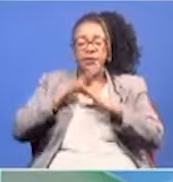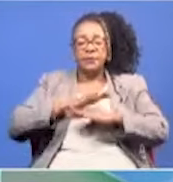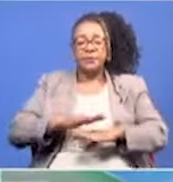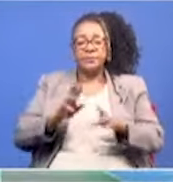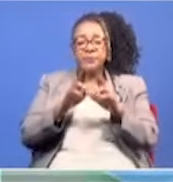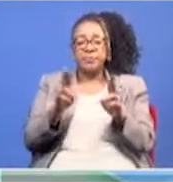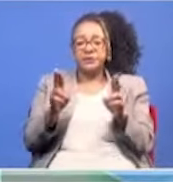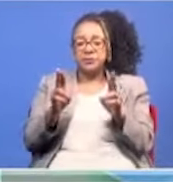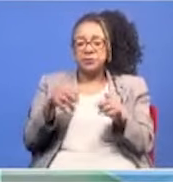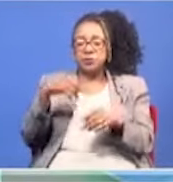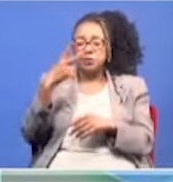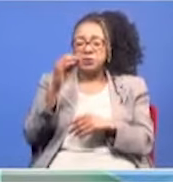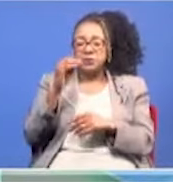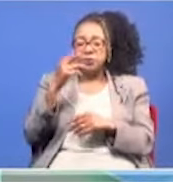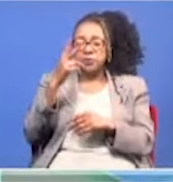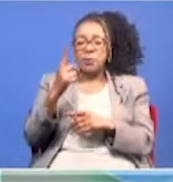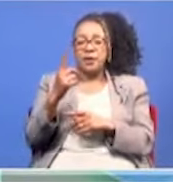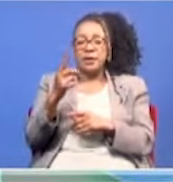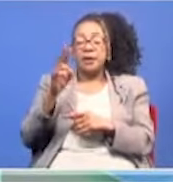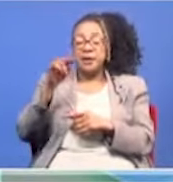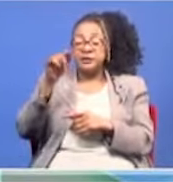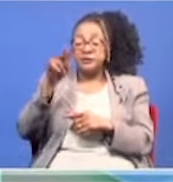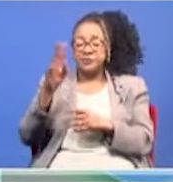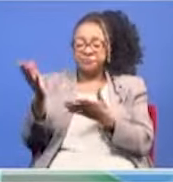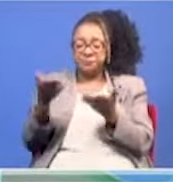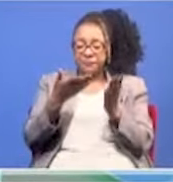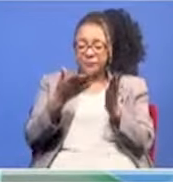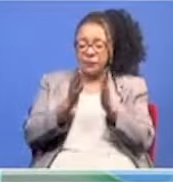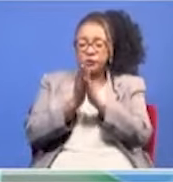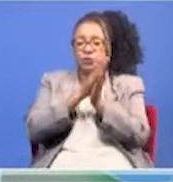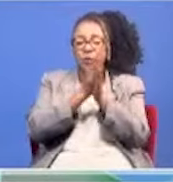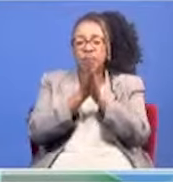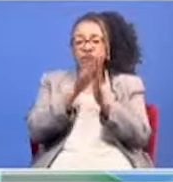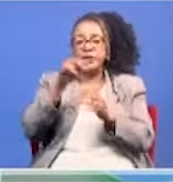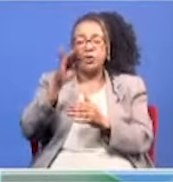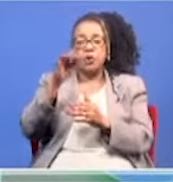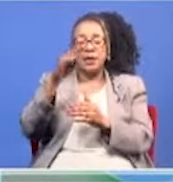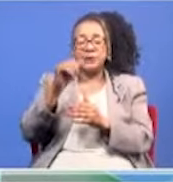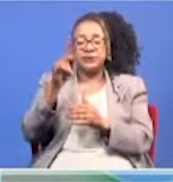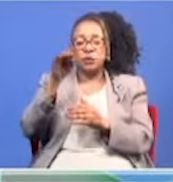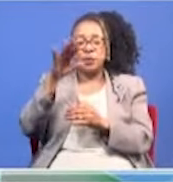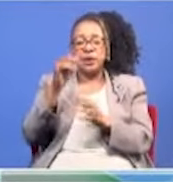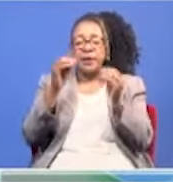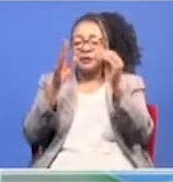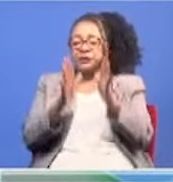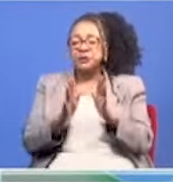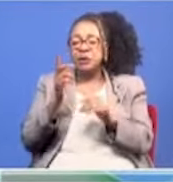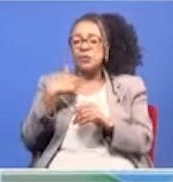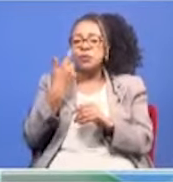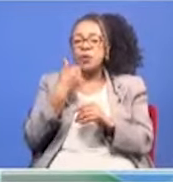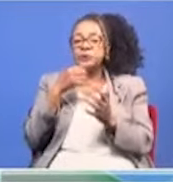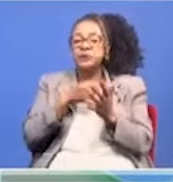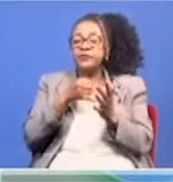Now, in 2021, NTV brought you the story of Nicholas Kirui, a teacher who was being accused of being sexually involved